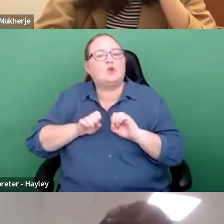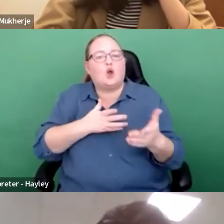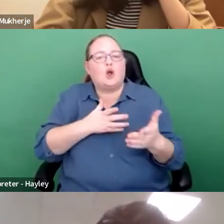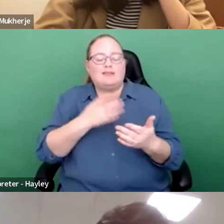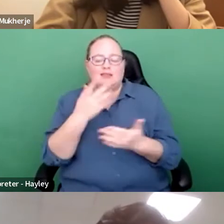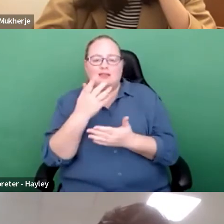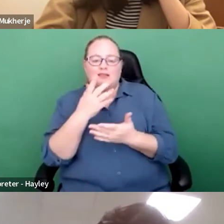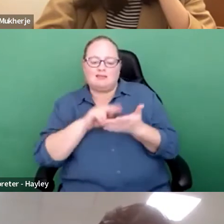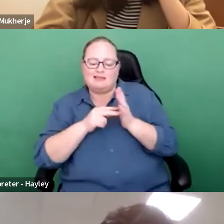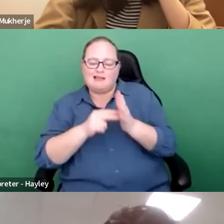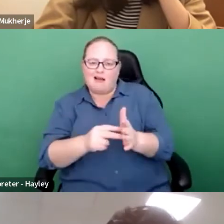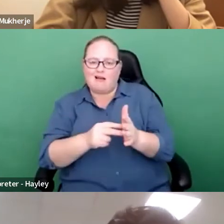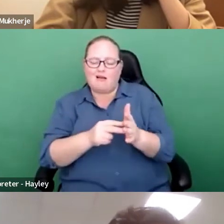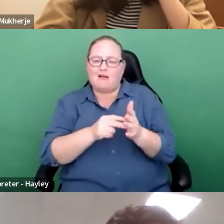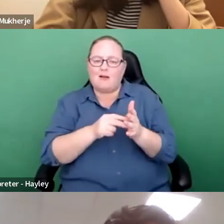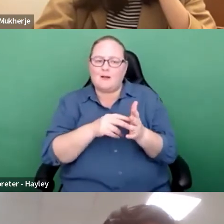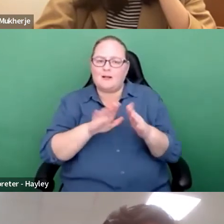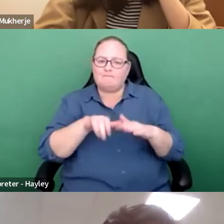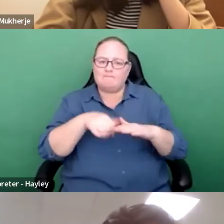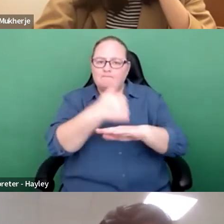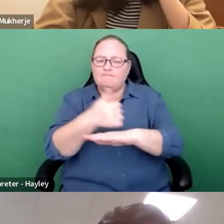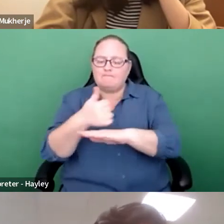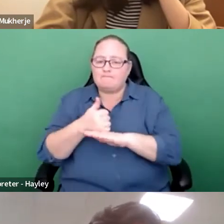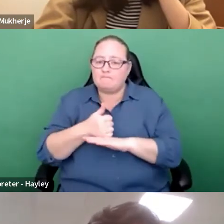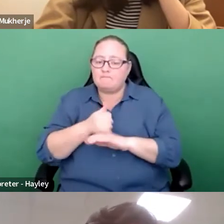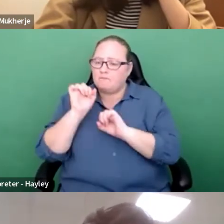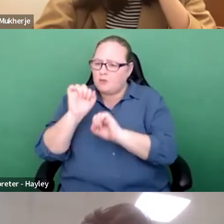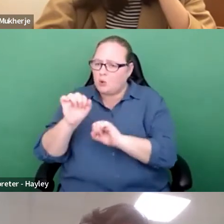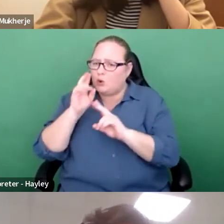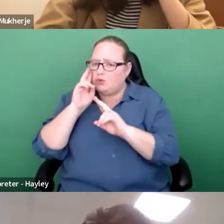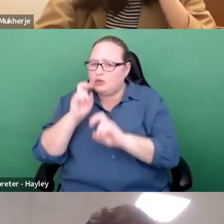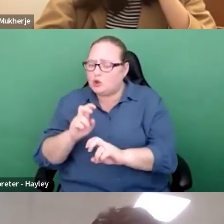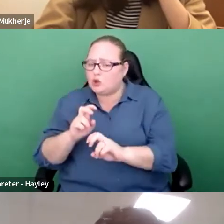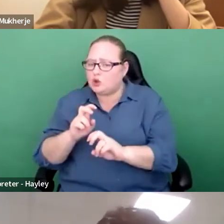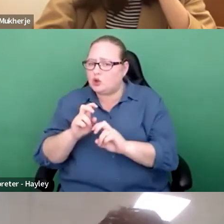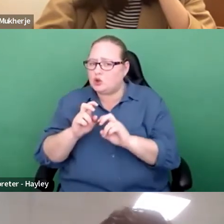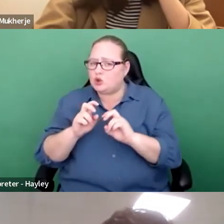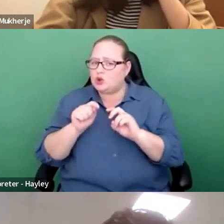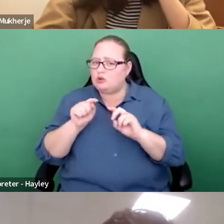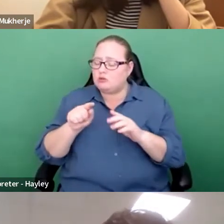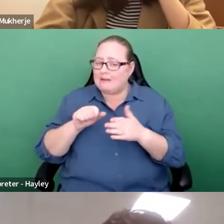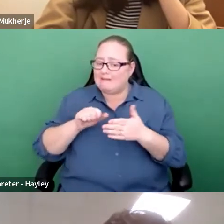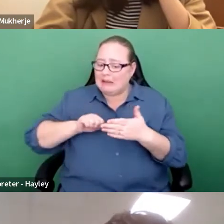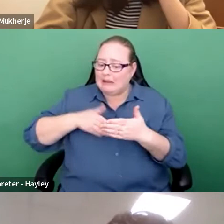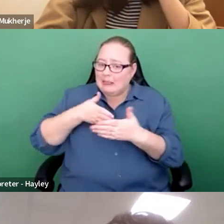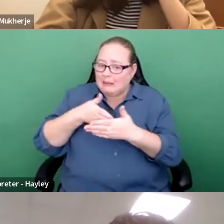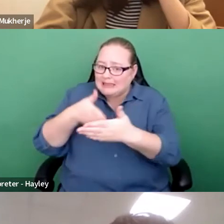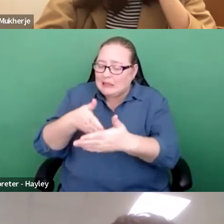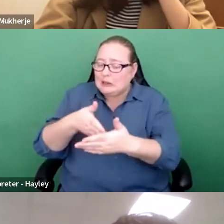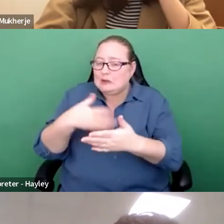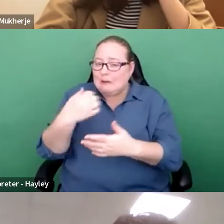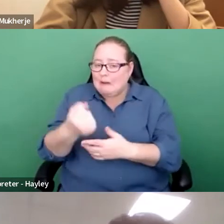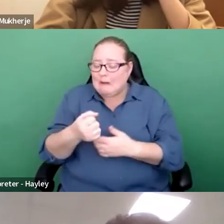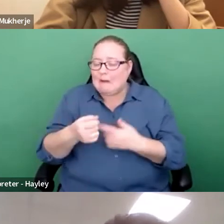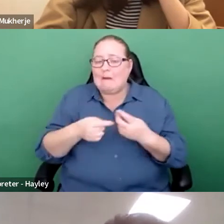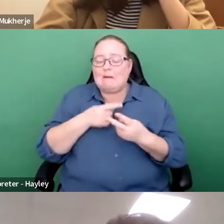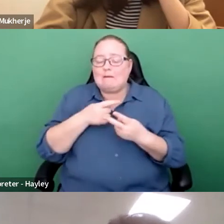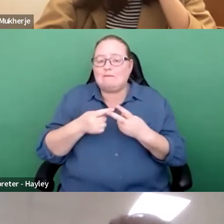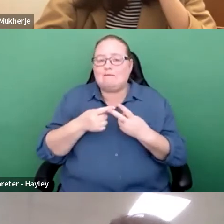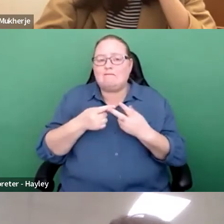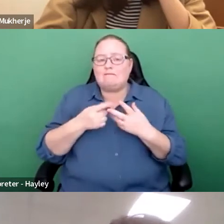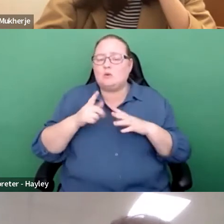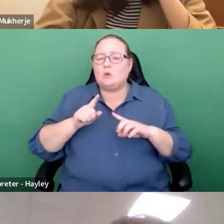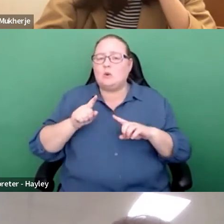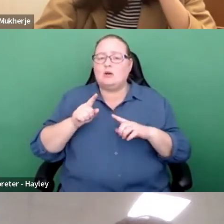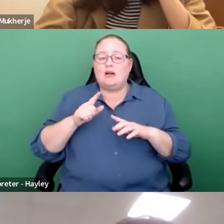research, how you think it is perhaps currently carried out and where that limitation may be, and what you think anthropology,